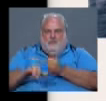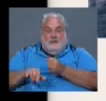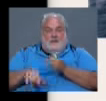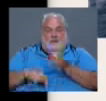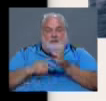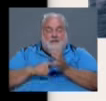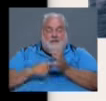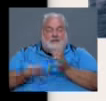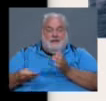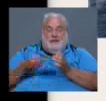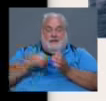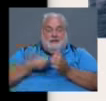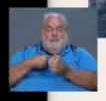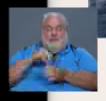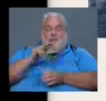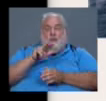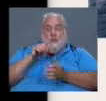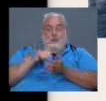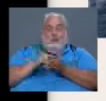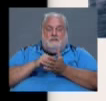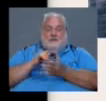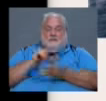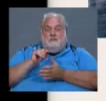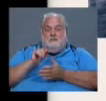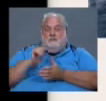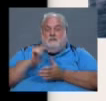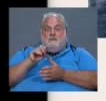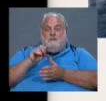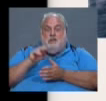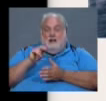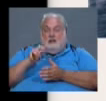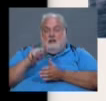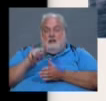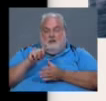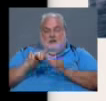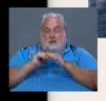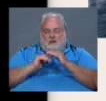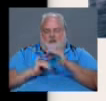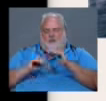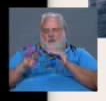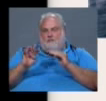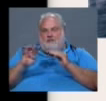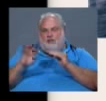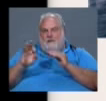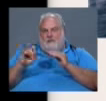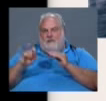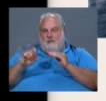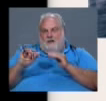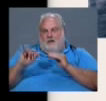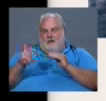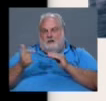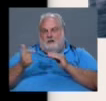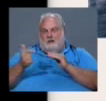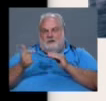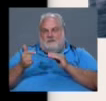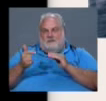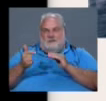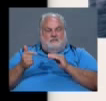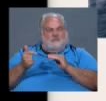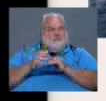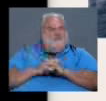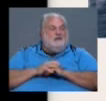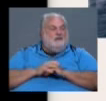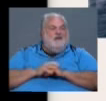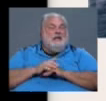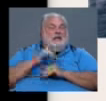about 3,000 tons and is just under 400 feet long. And if you've ever ridden a jet ski, we have a picture here in a minute. It'll show